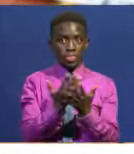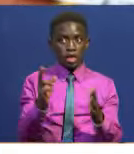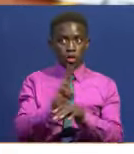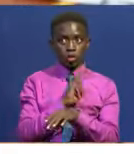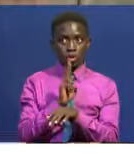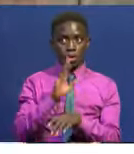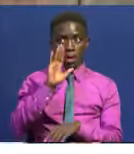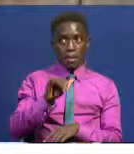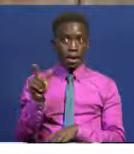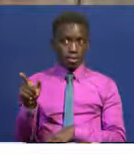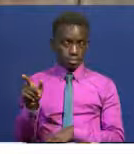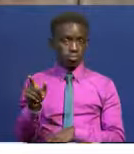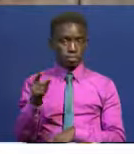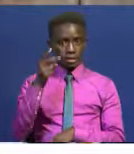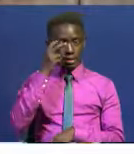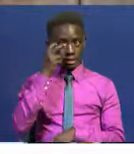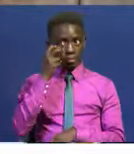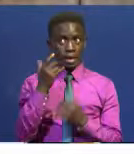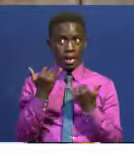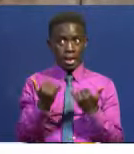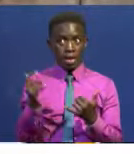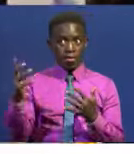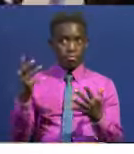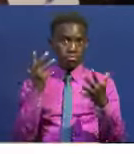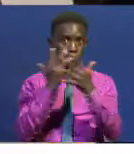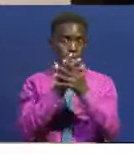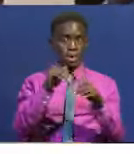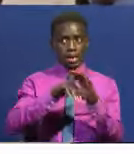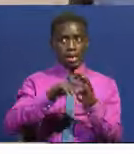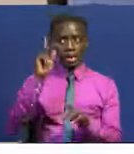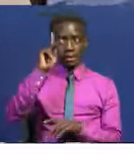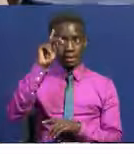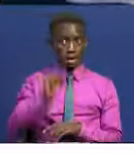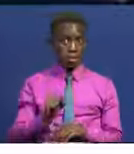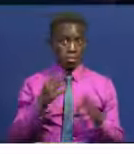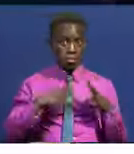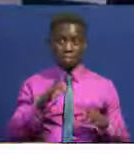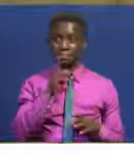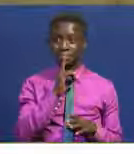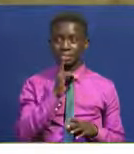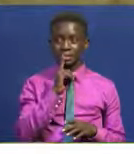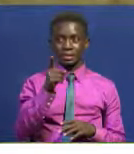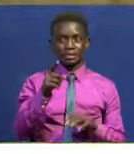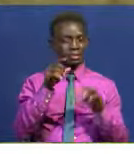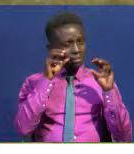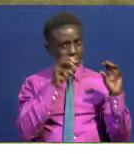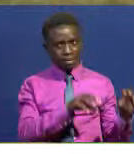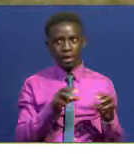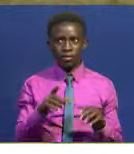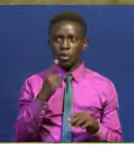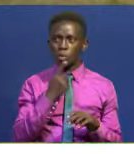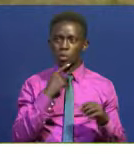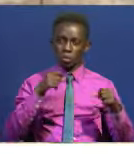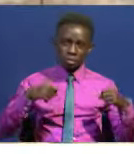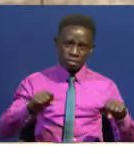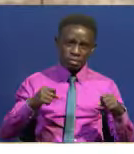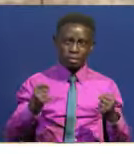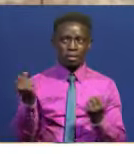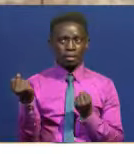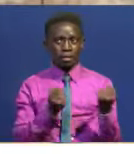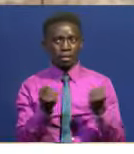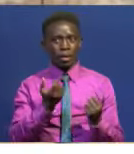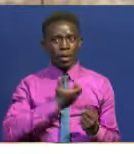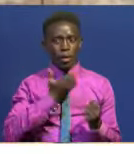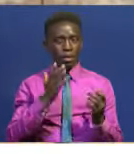The duo is being held at Kajiado Police Station. Locals say the gang has caused untold suffering to the motorists in their state.